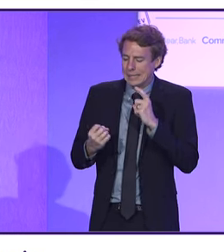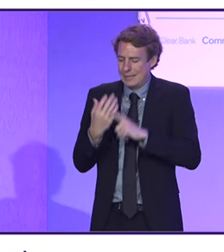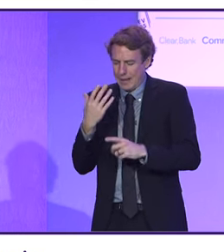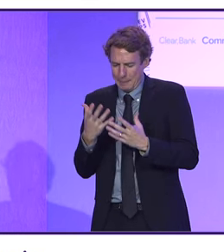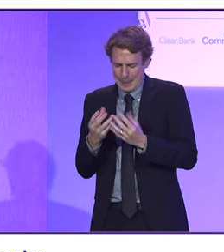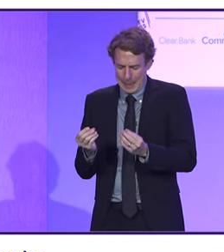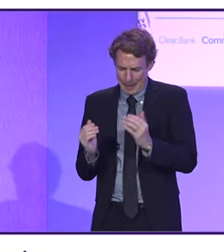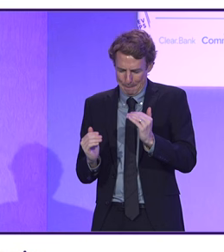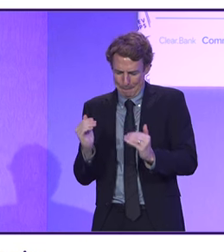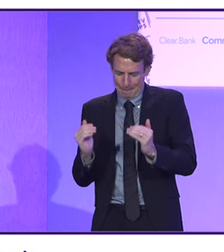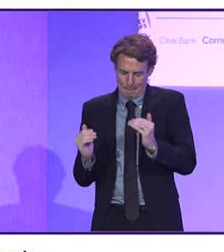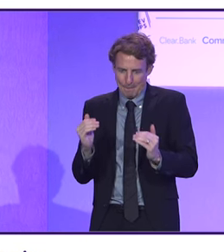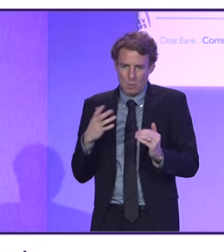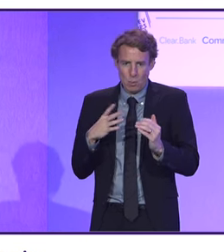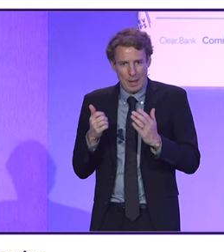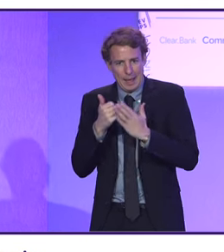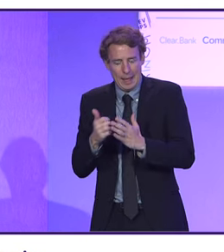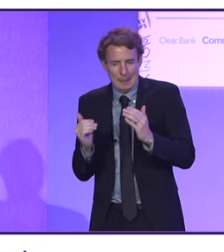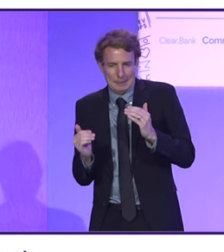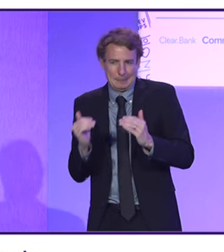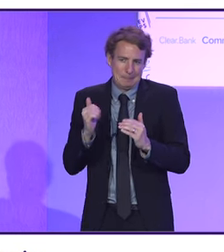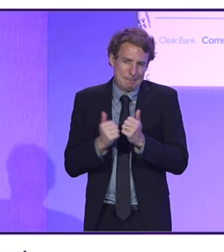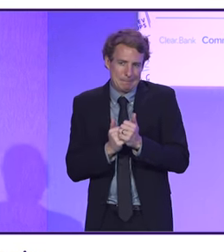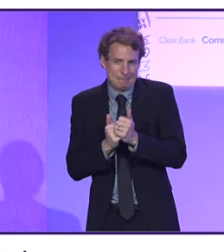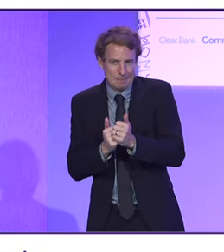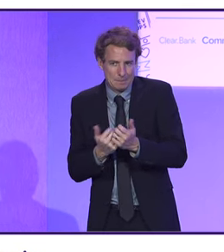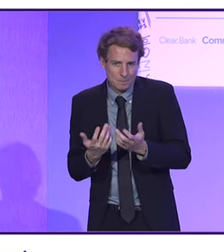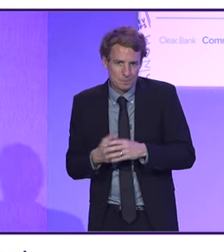people creating value for that business. Does that make sense?